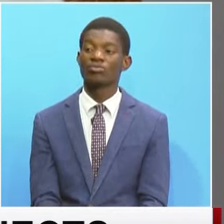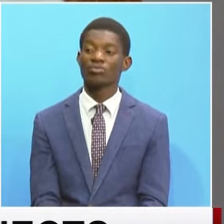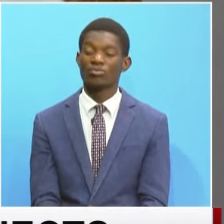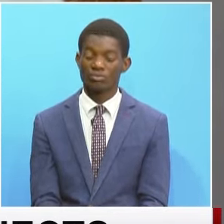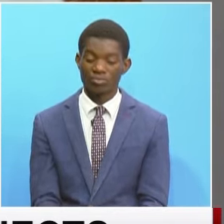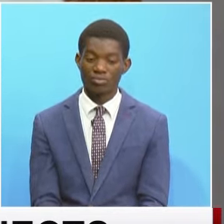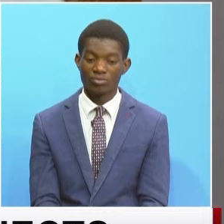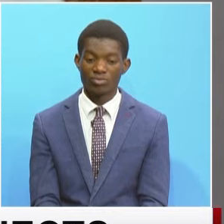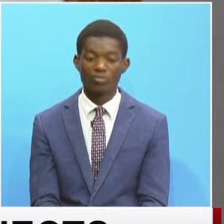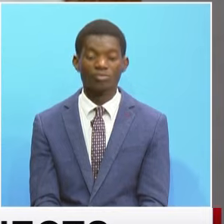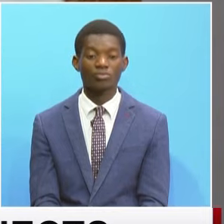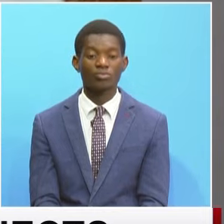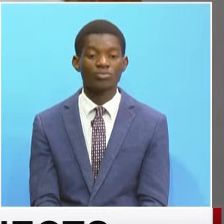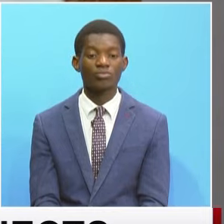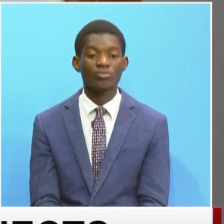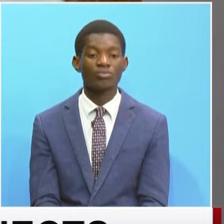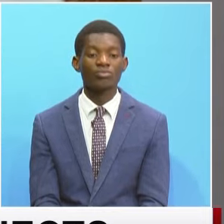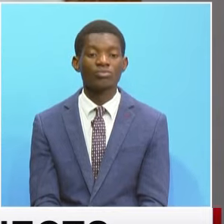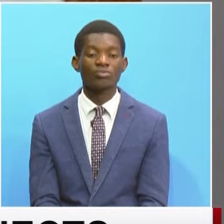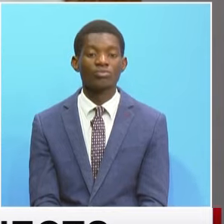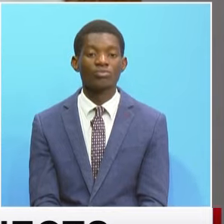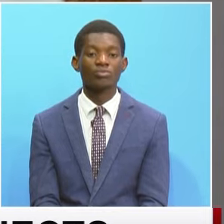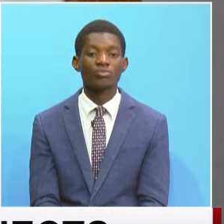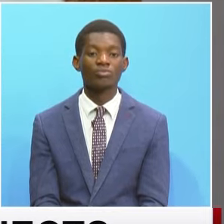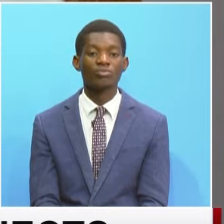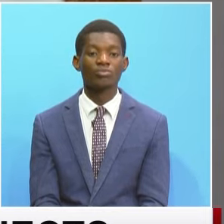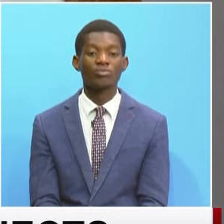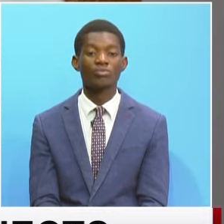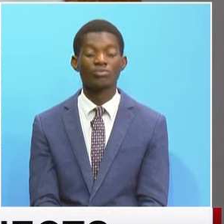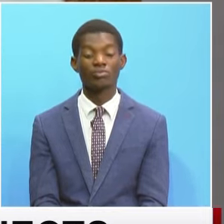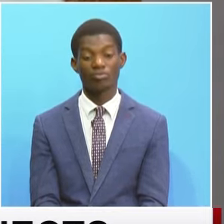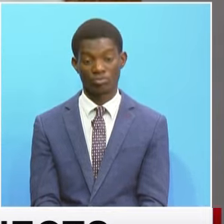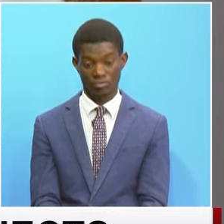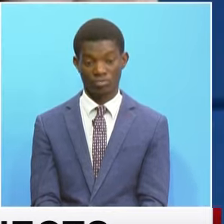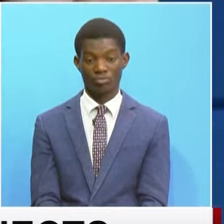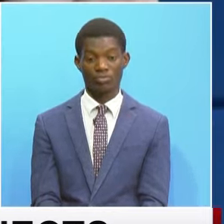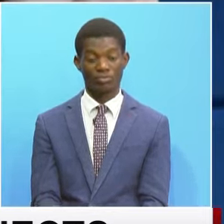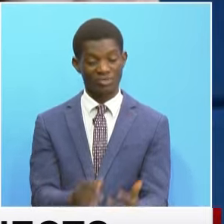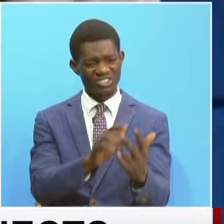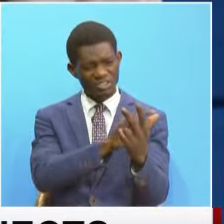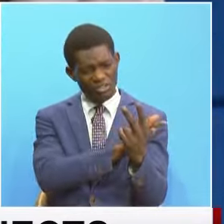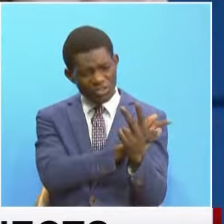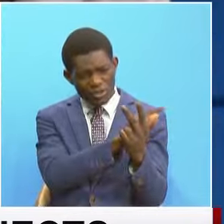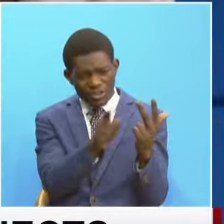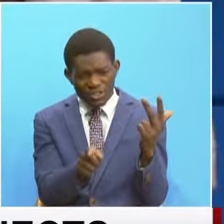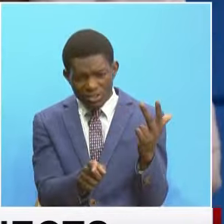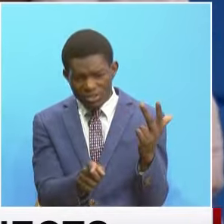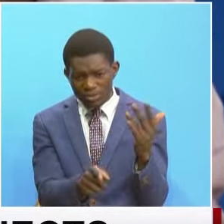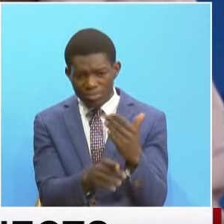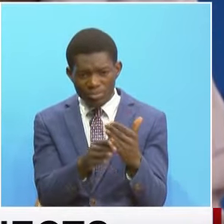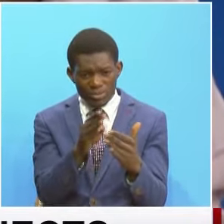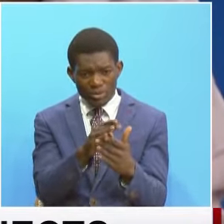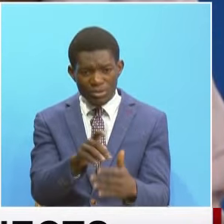I wish the situation that the sports component should not be left